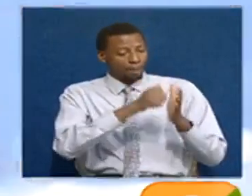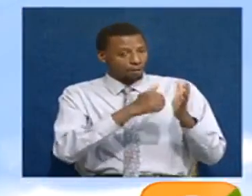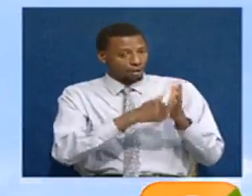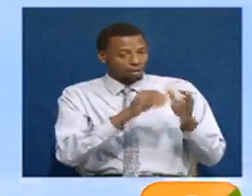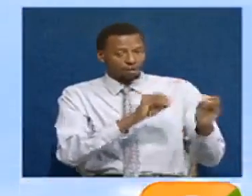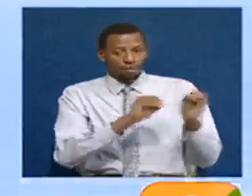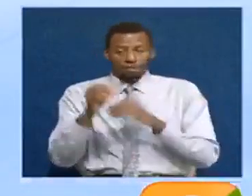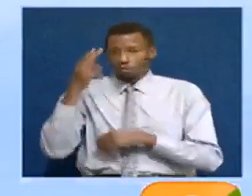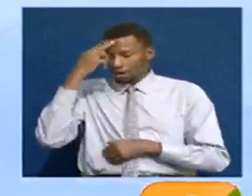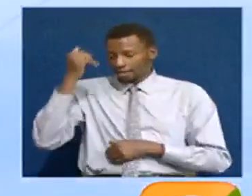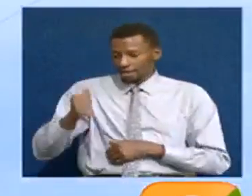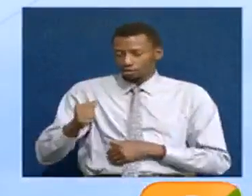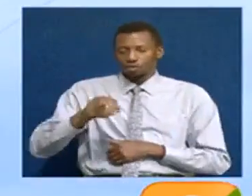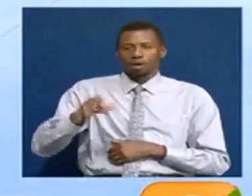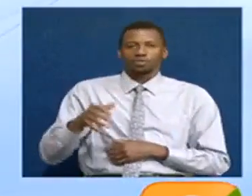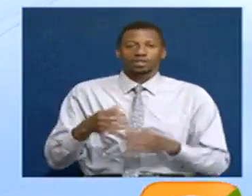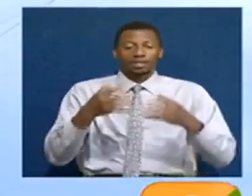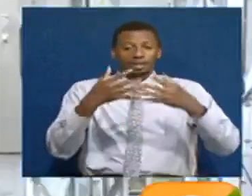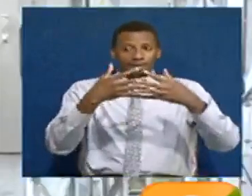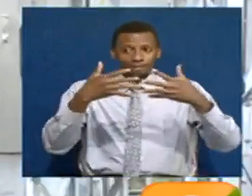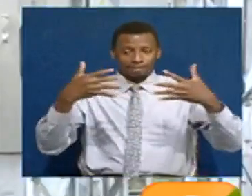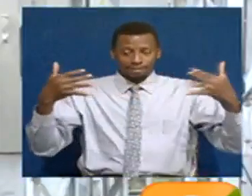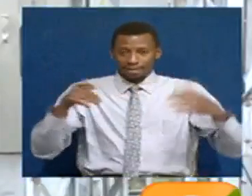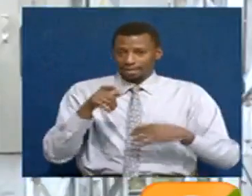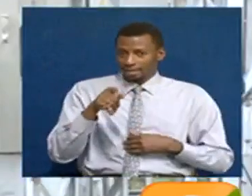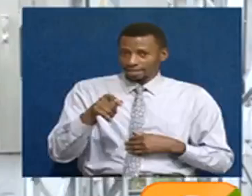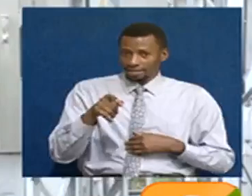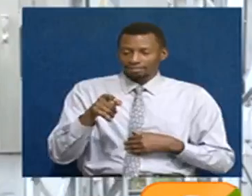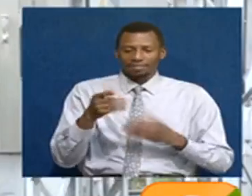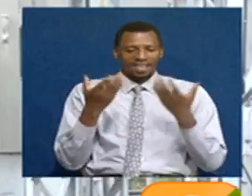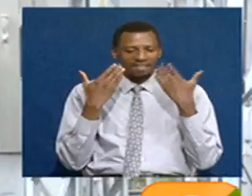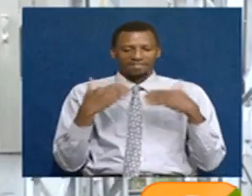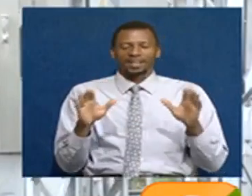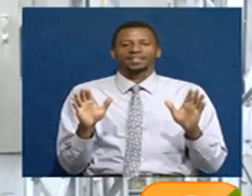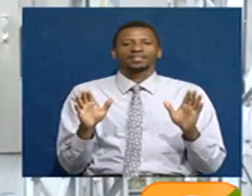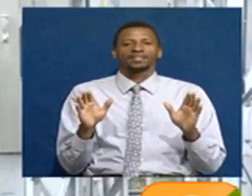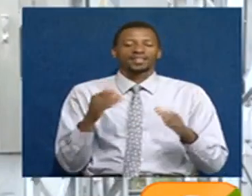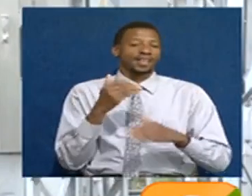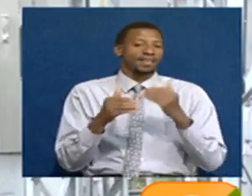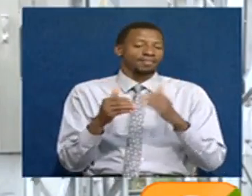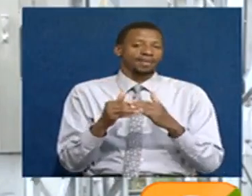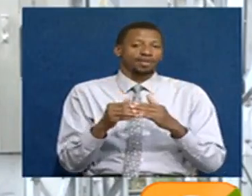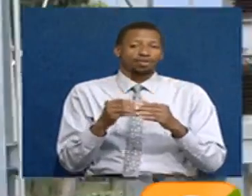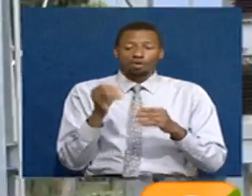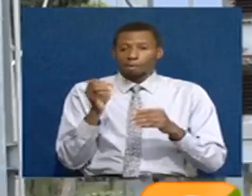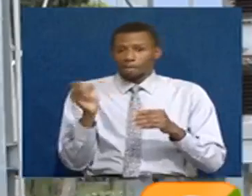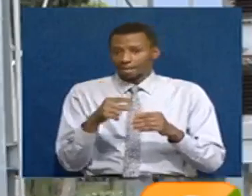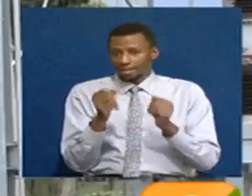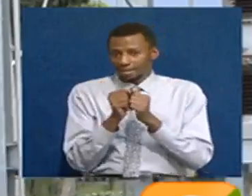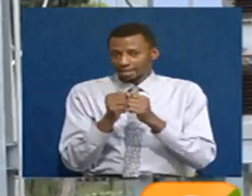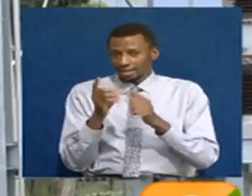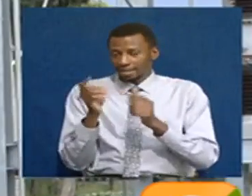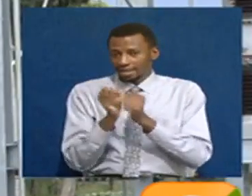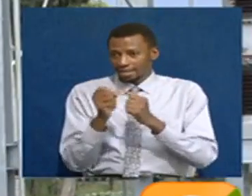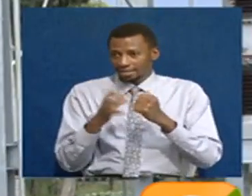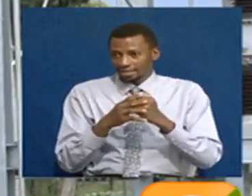County. The transmission line and the Loitoktok substation have since been completed, and on October 19th, KETRACO energized